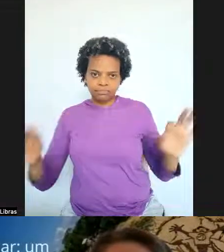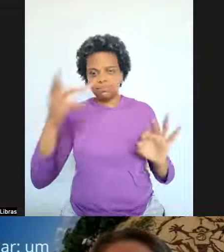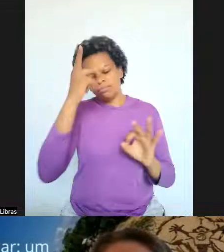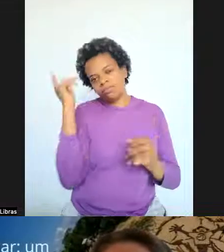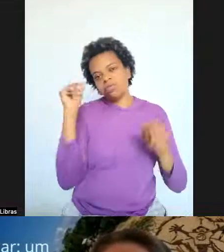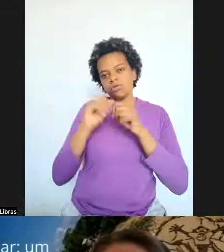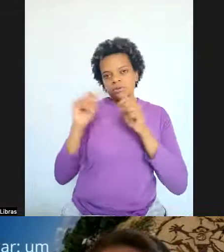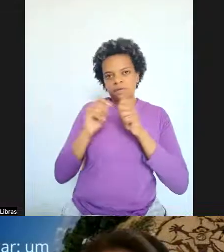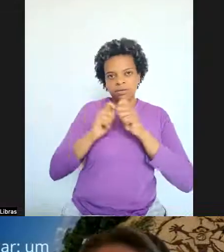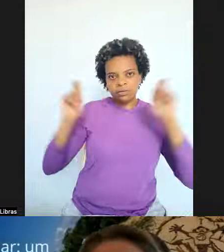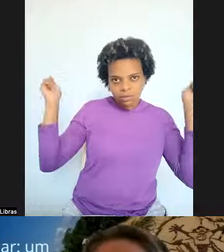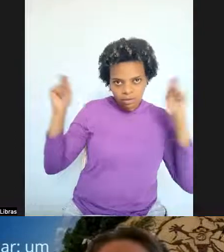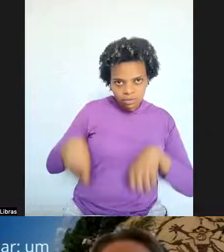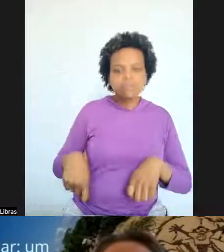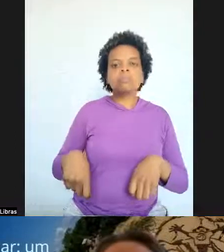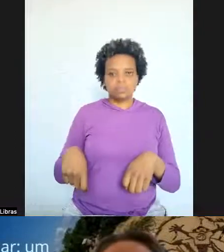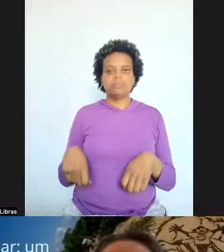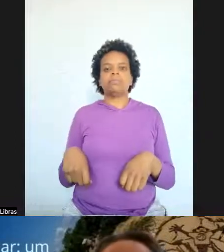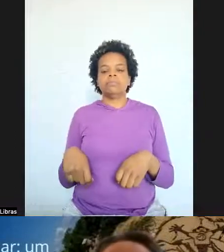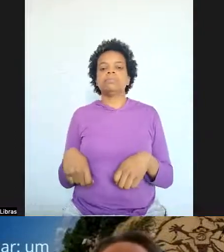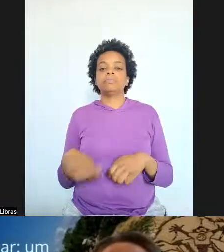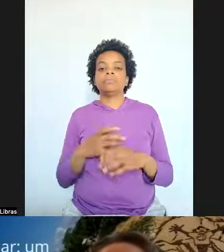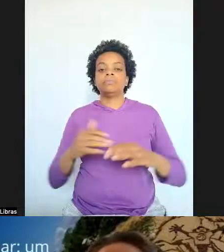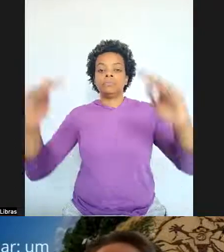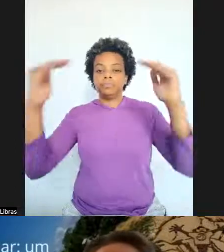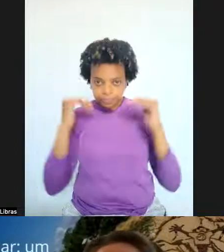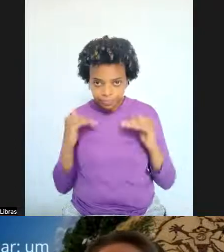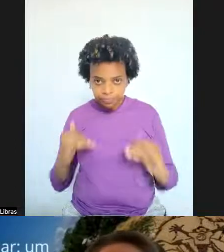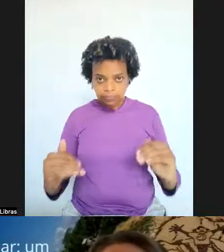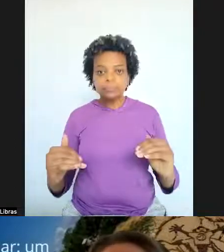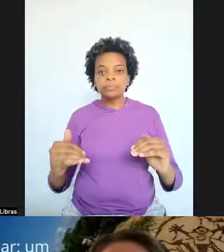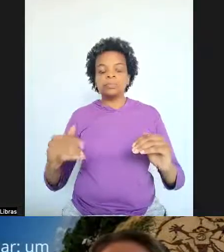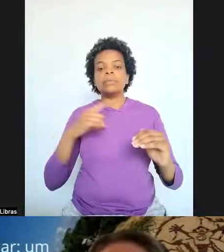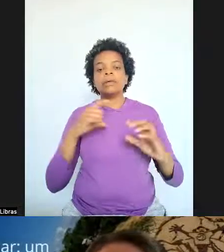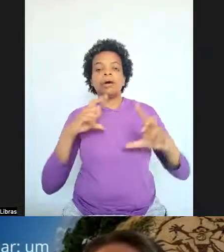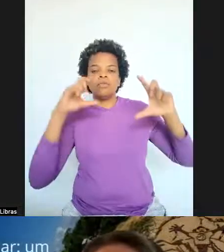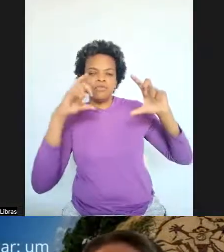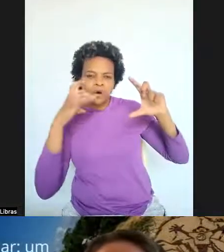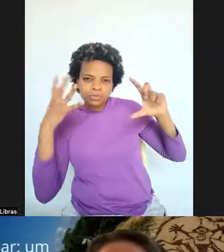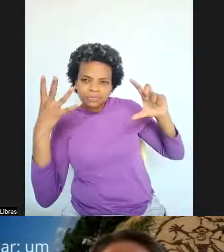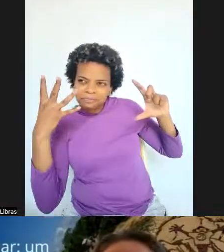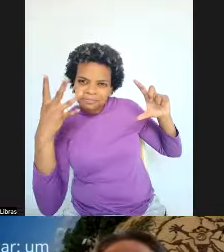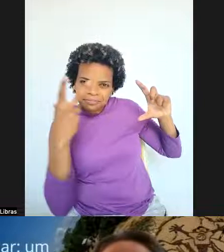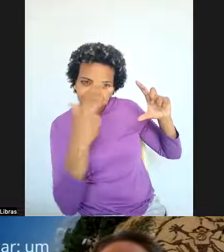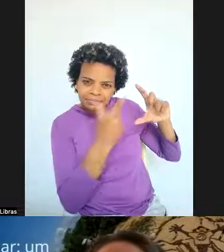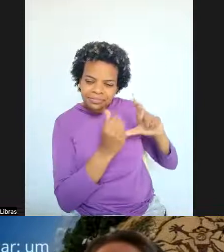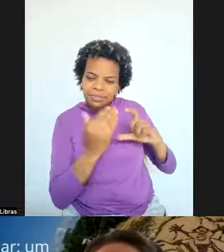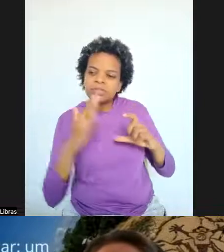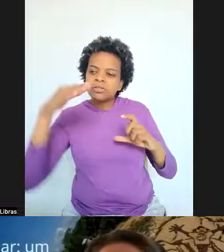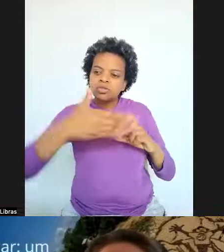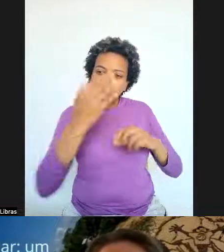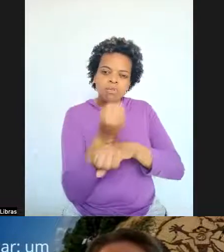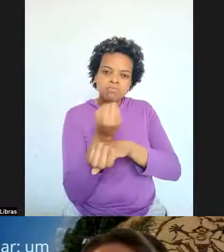been proven that their income increased, which is great. And this beautiful picture below of a